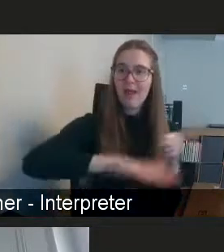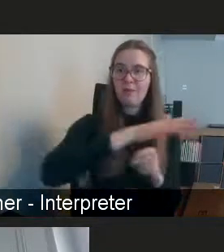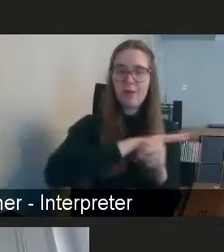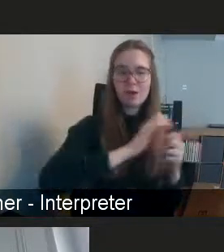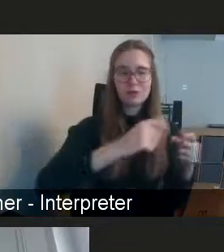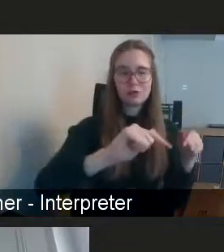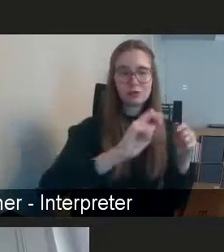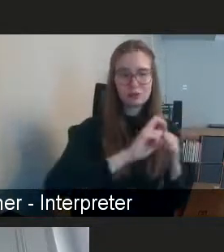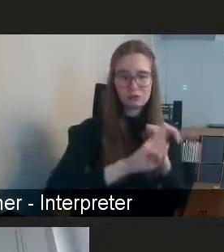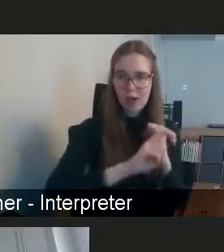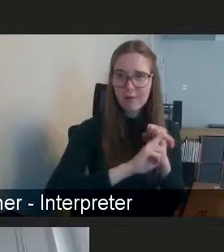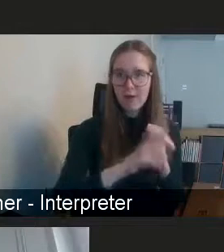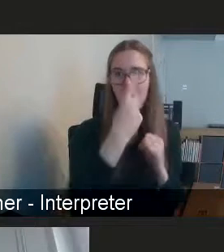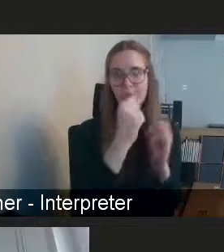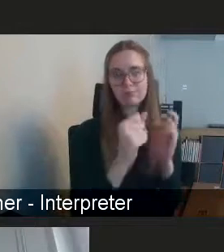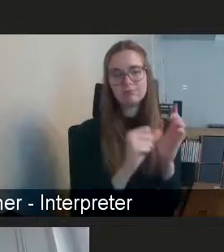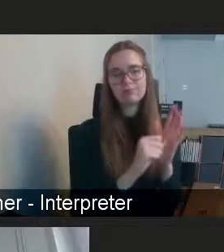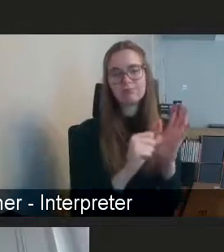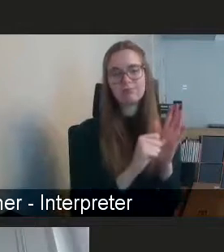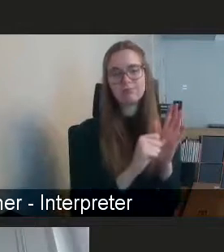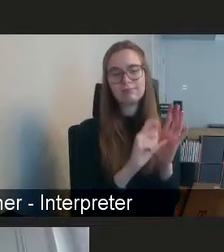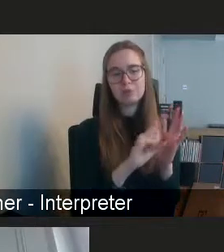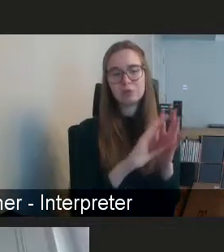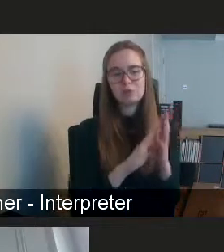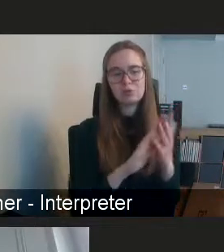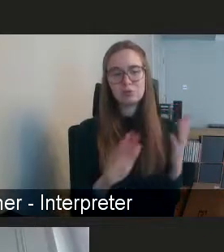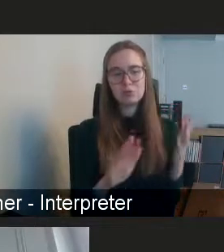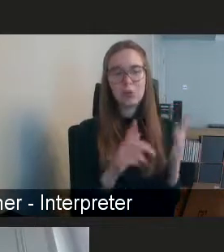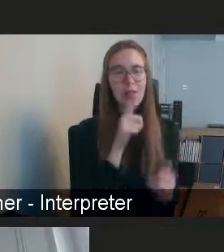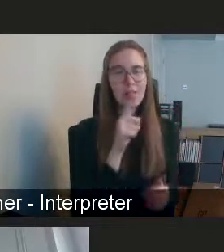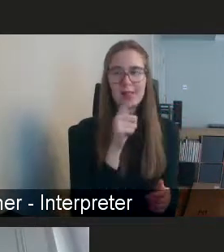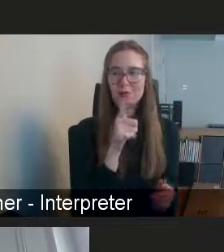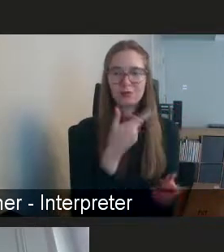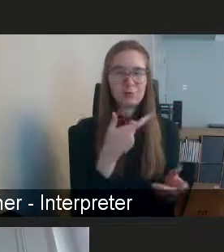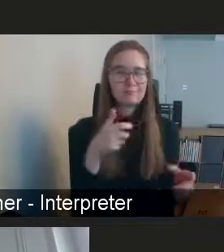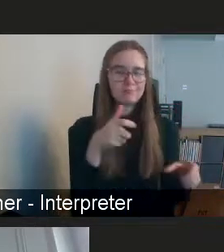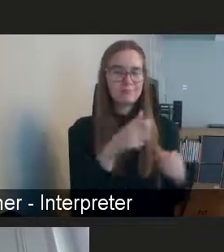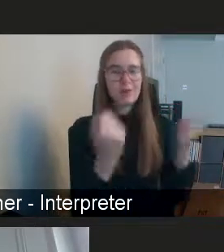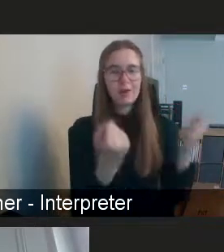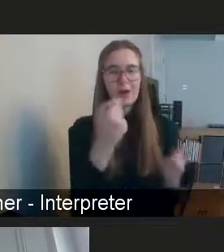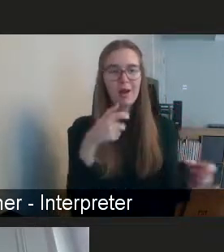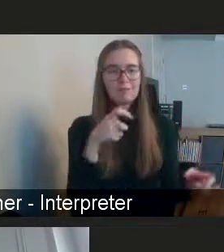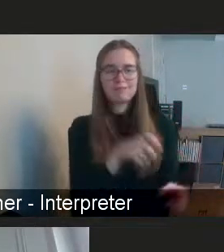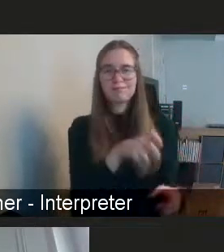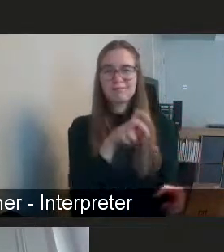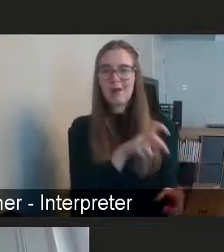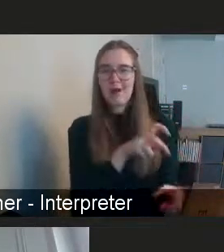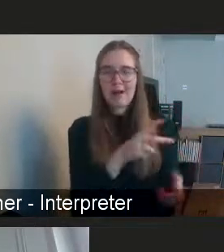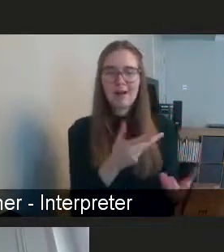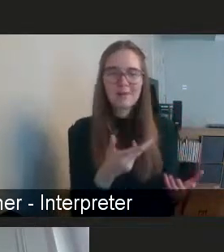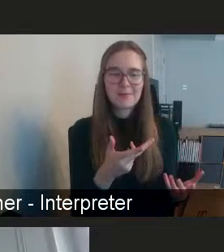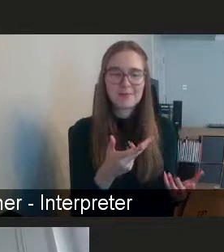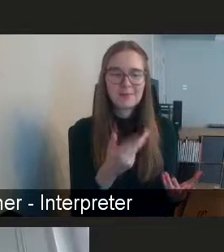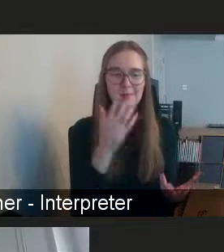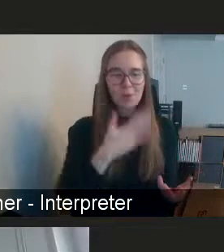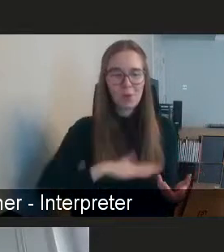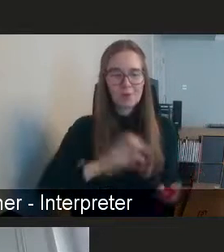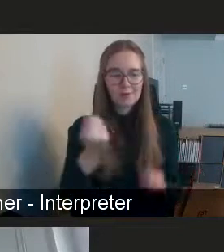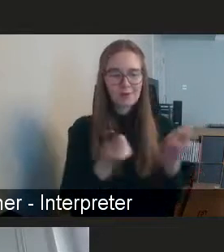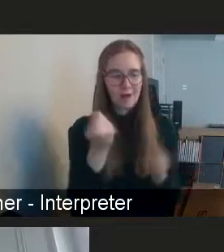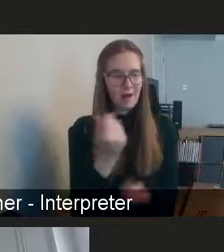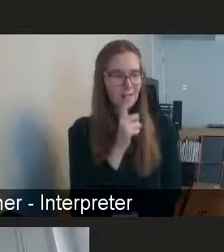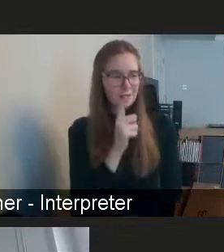regionally distant areas where there are no EV electric points for people. Yeah, you make an example of wanting to make a car which is